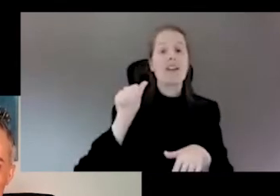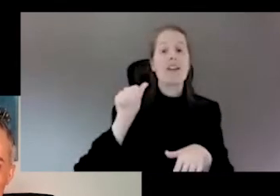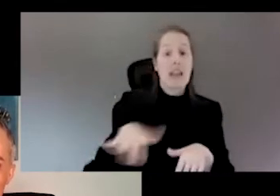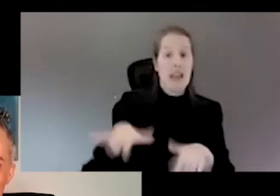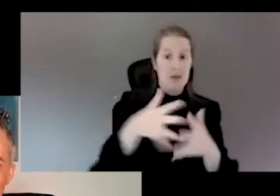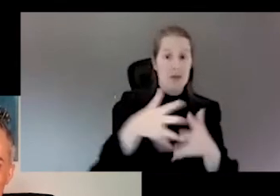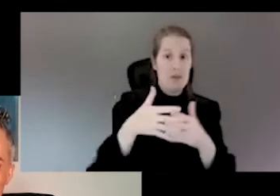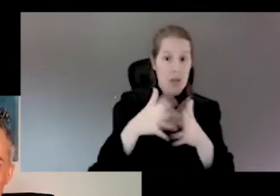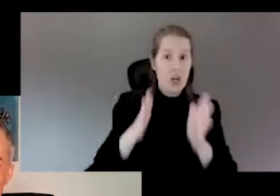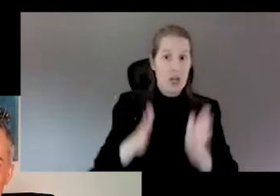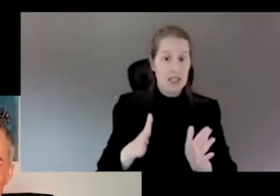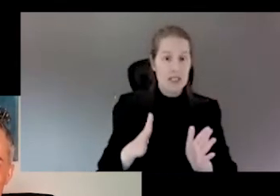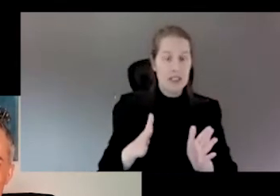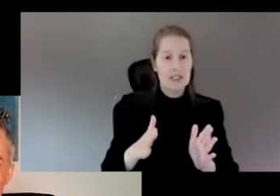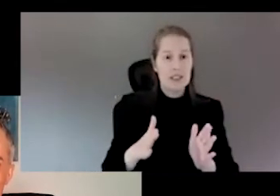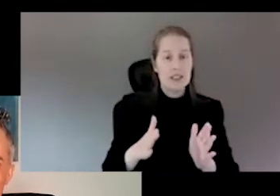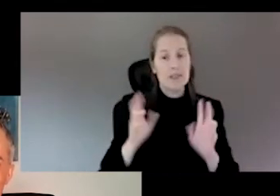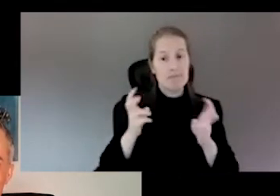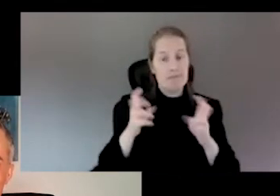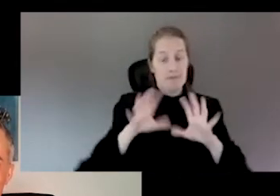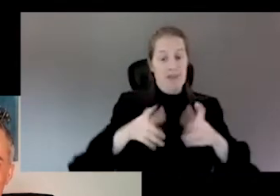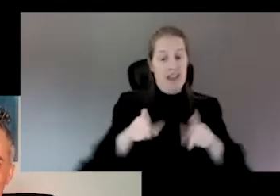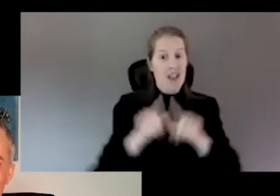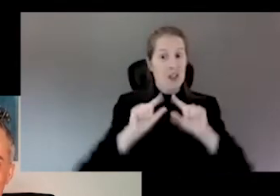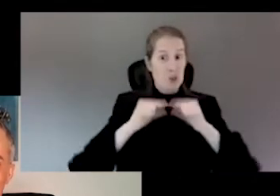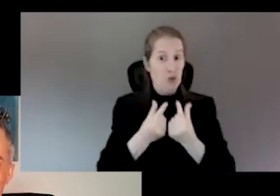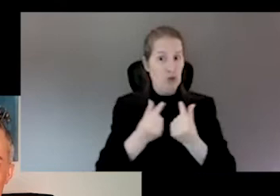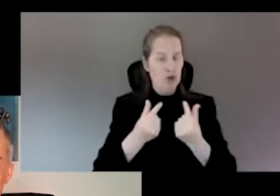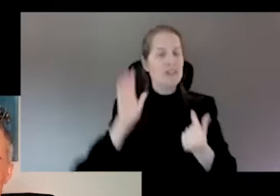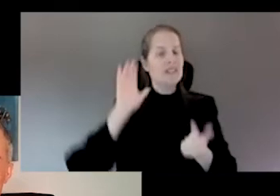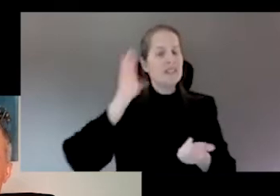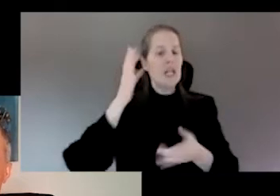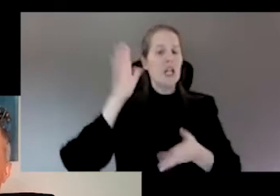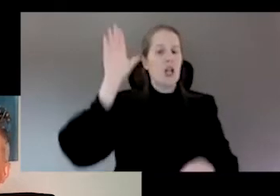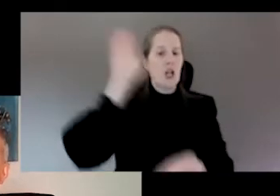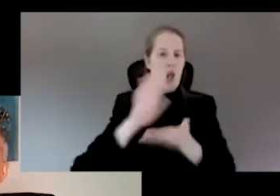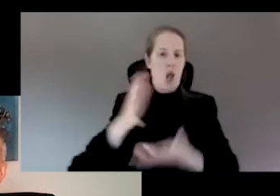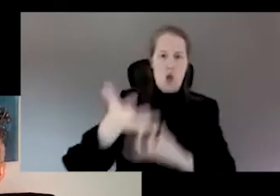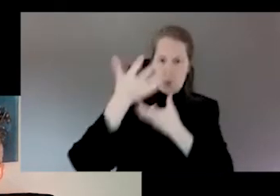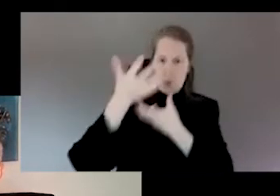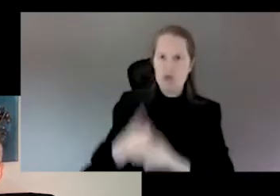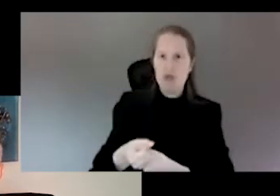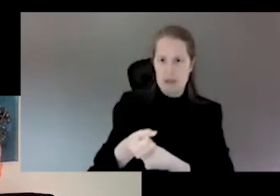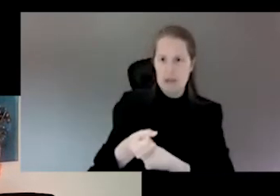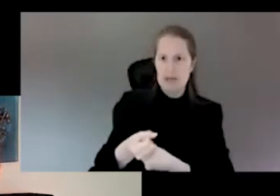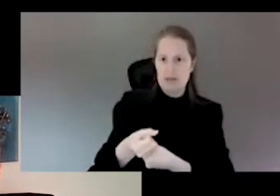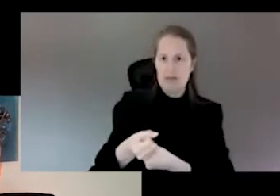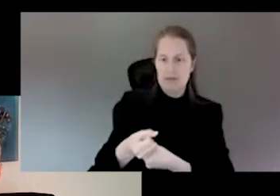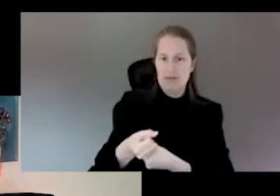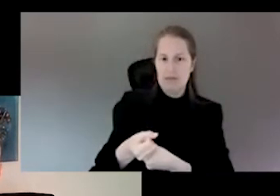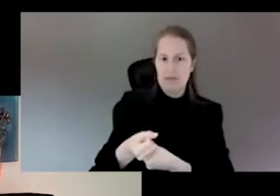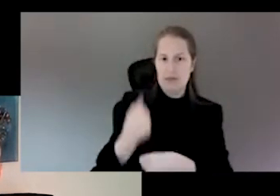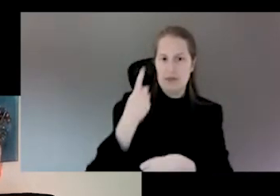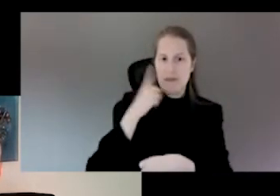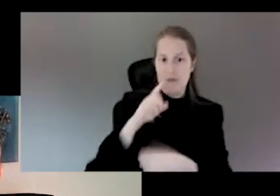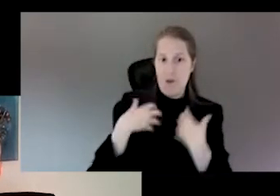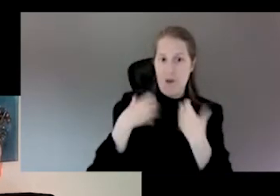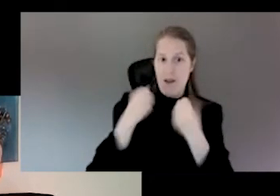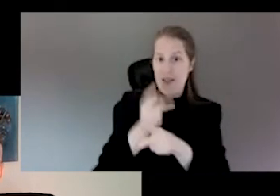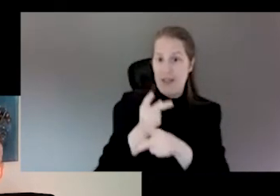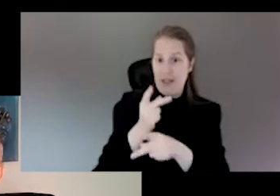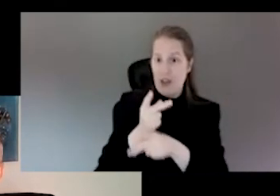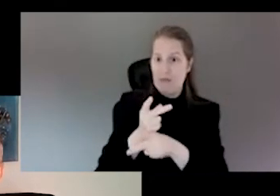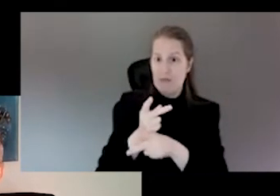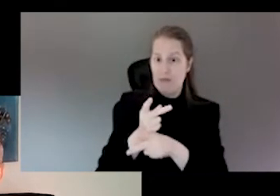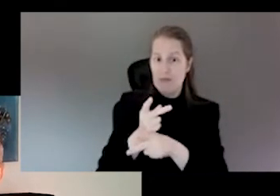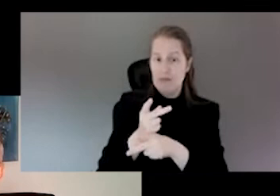one of the least trusting cultural groups of healthcare. Nobody